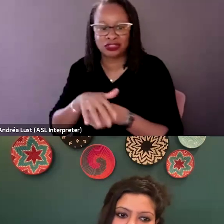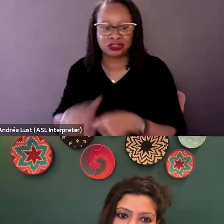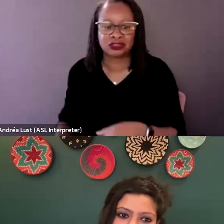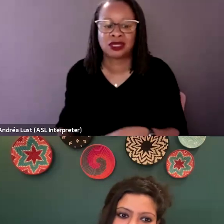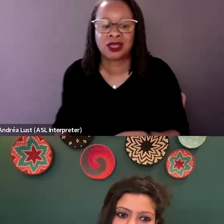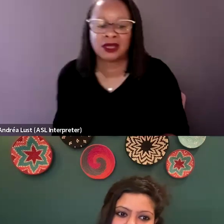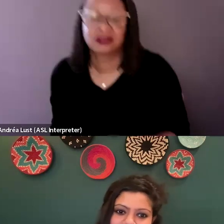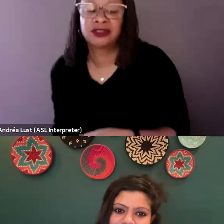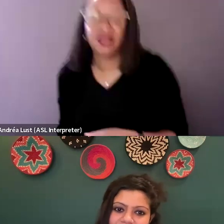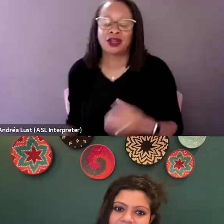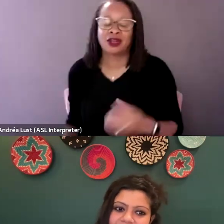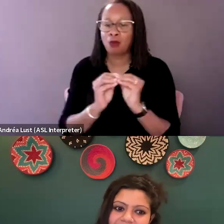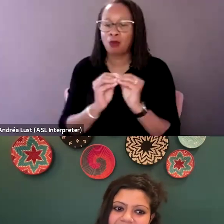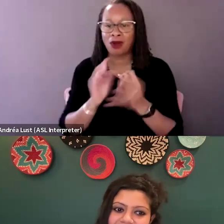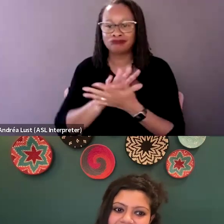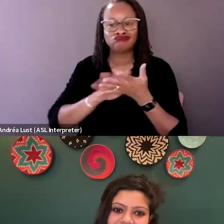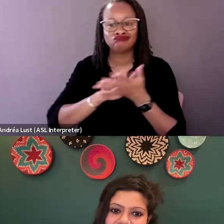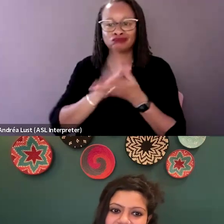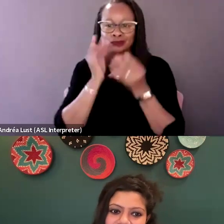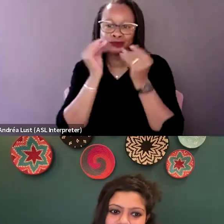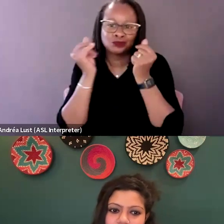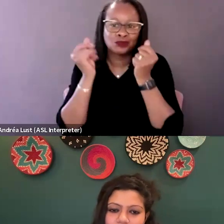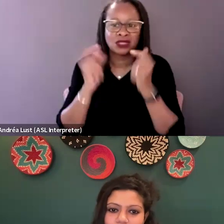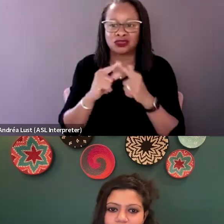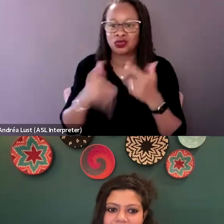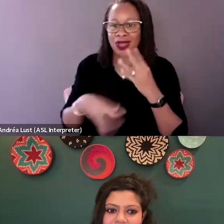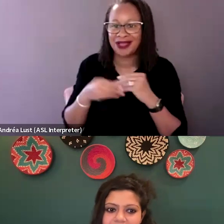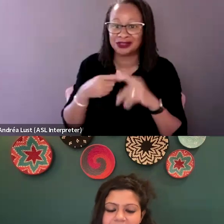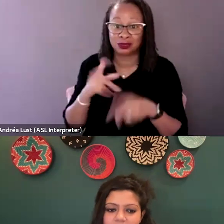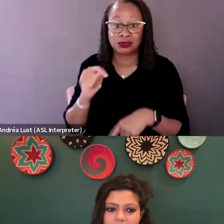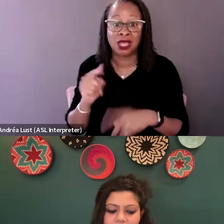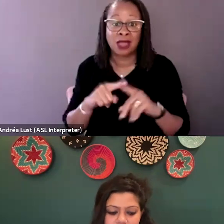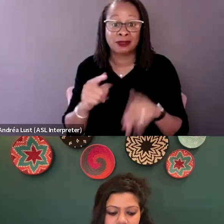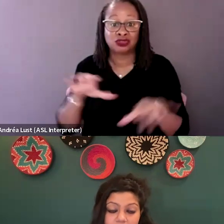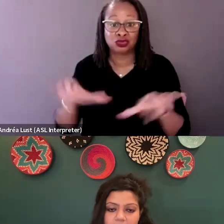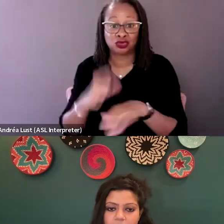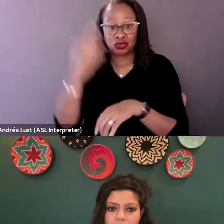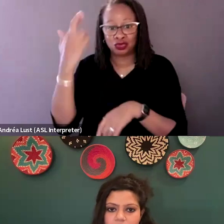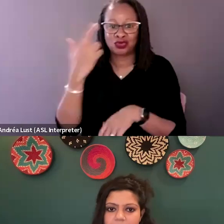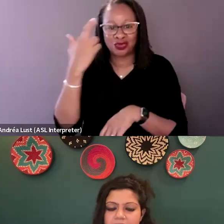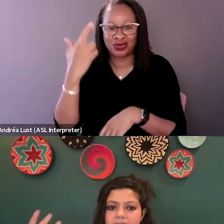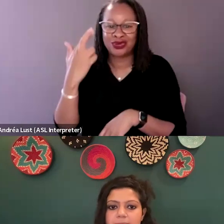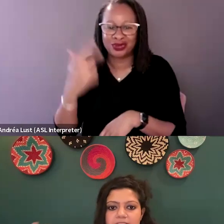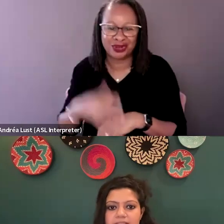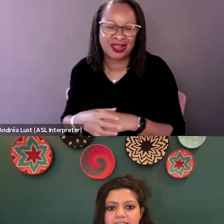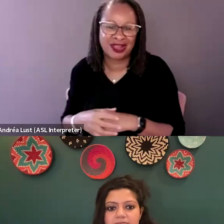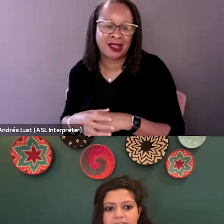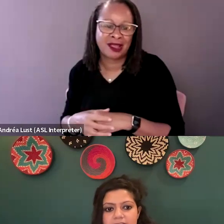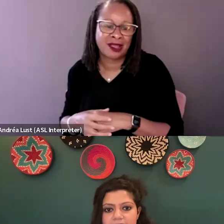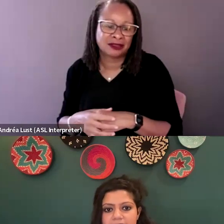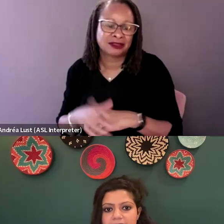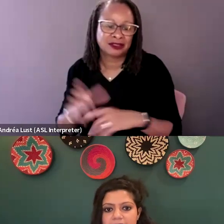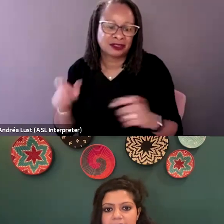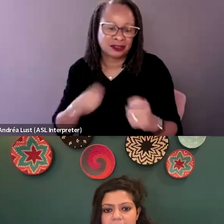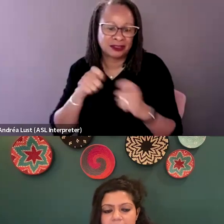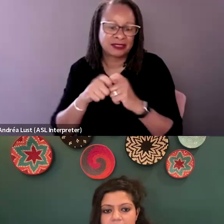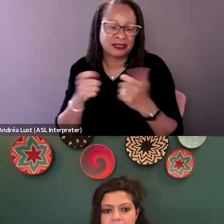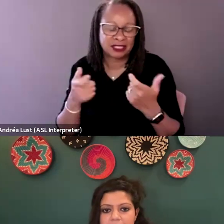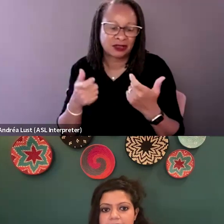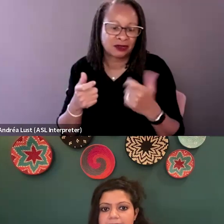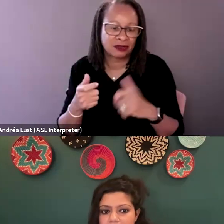a different or have a different view, but I'm quite constantly wondering why